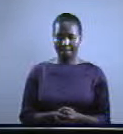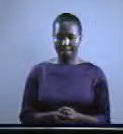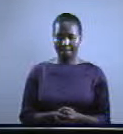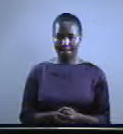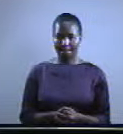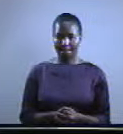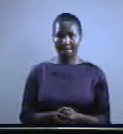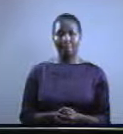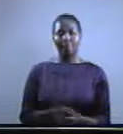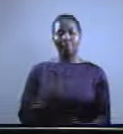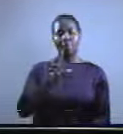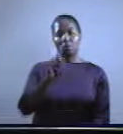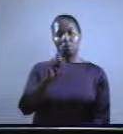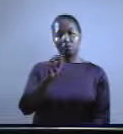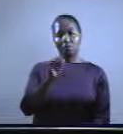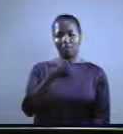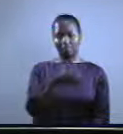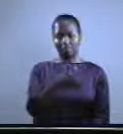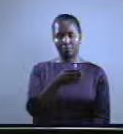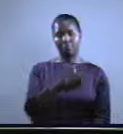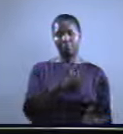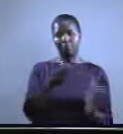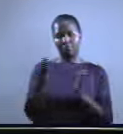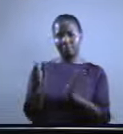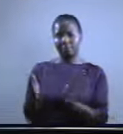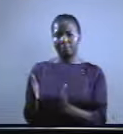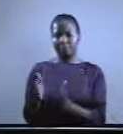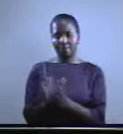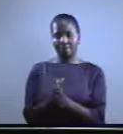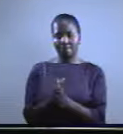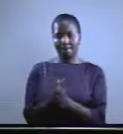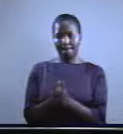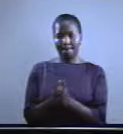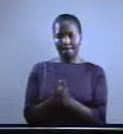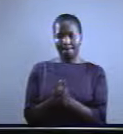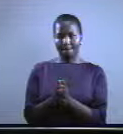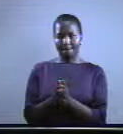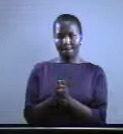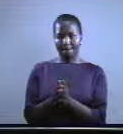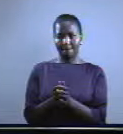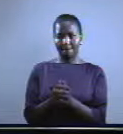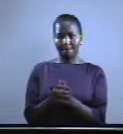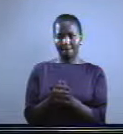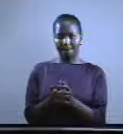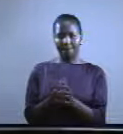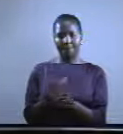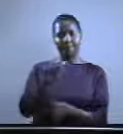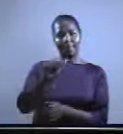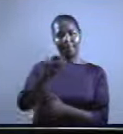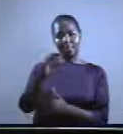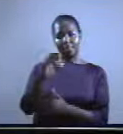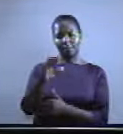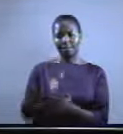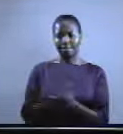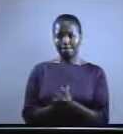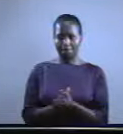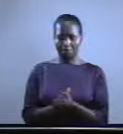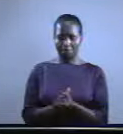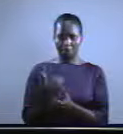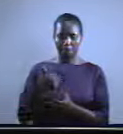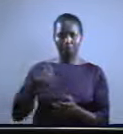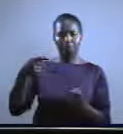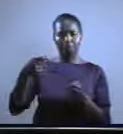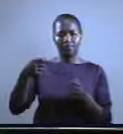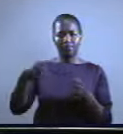We don't have the UDM in the House. We then move on. The ANC. Thank you,